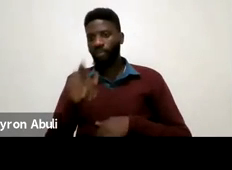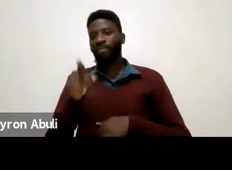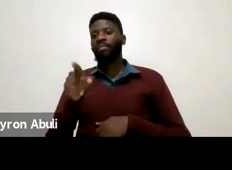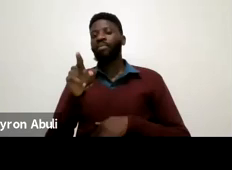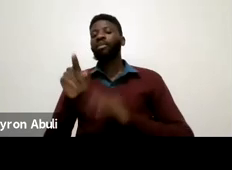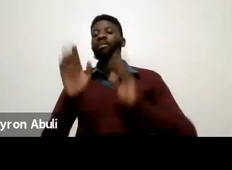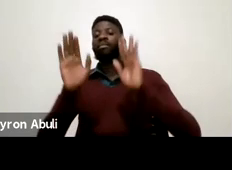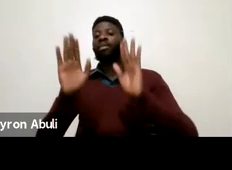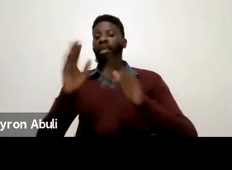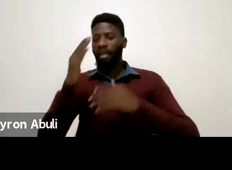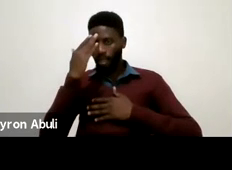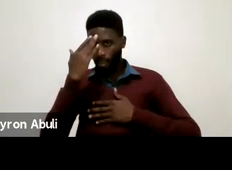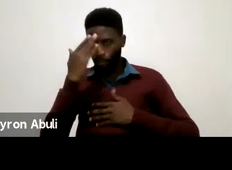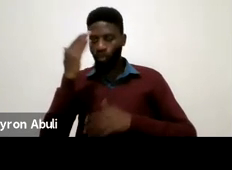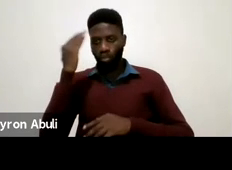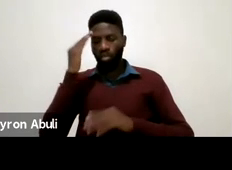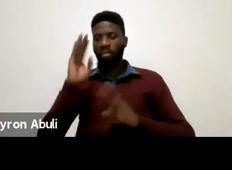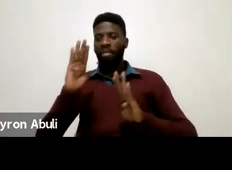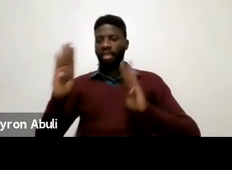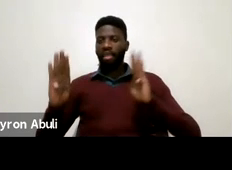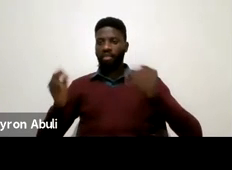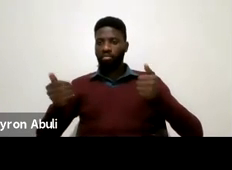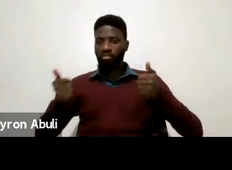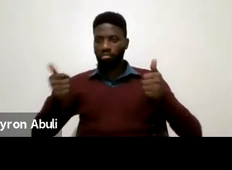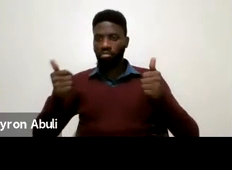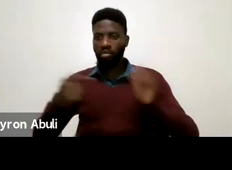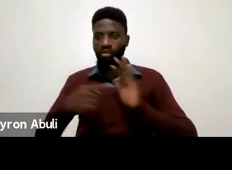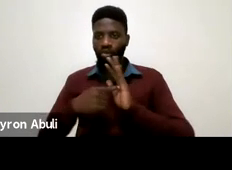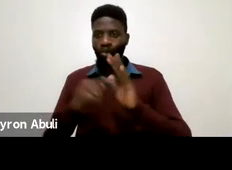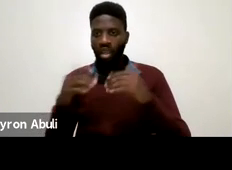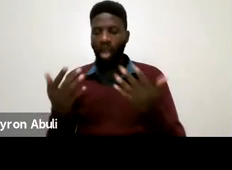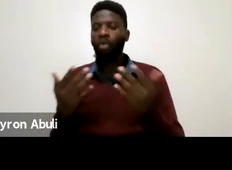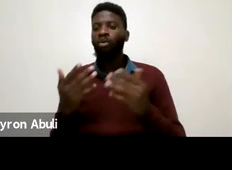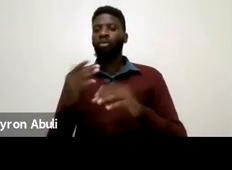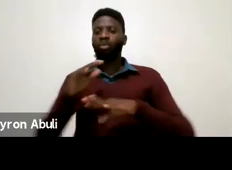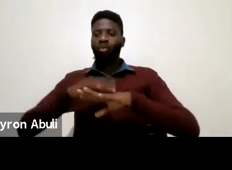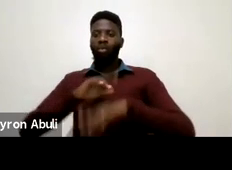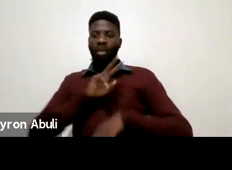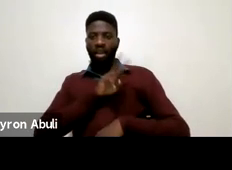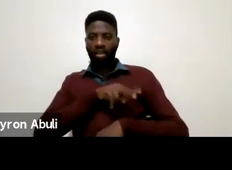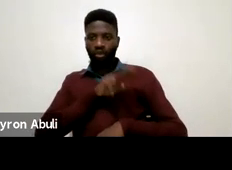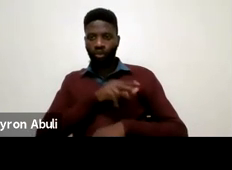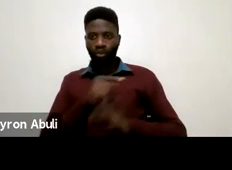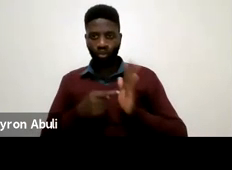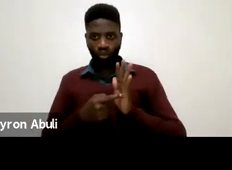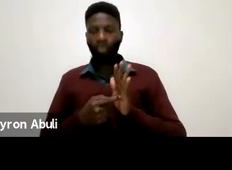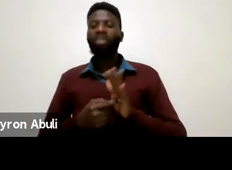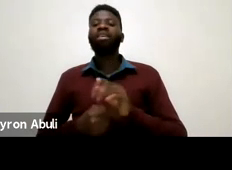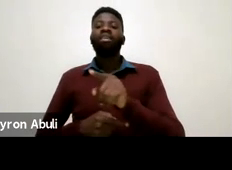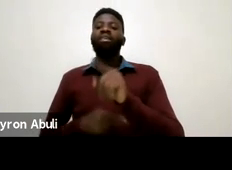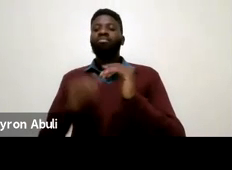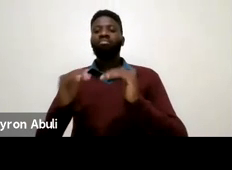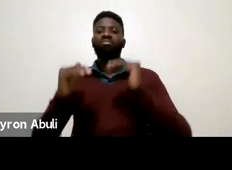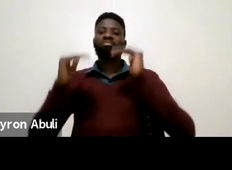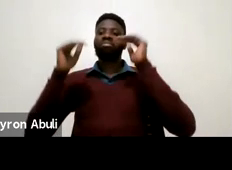to exhibit good manners, exhibit good attitudes, you can go places. Before you talk about